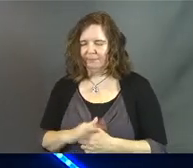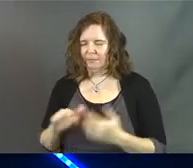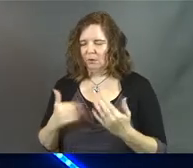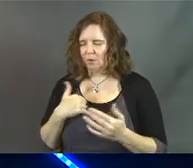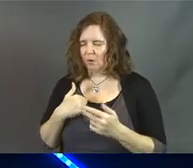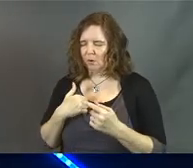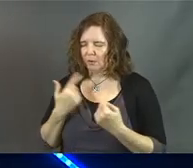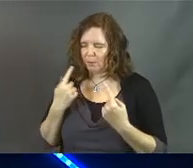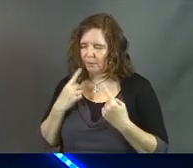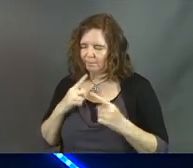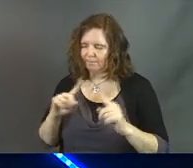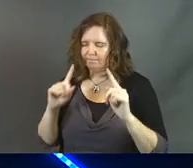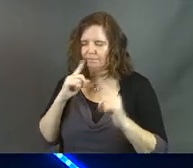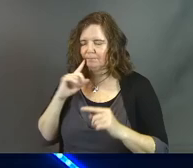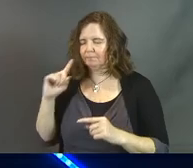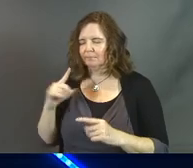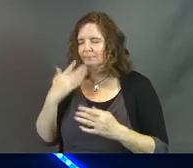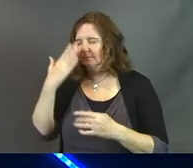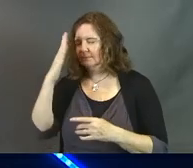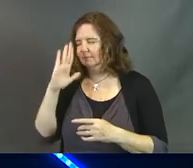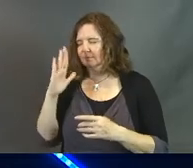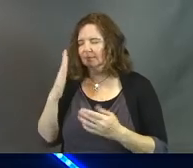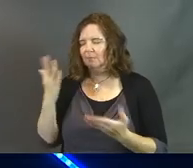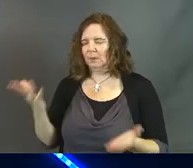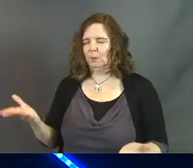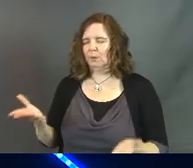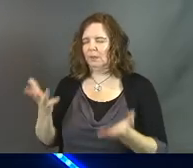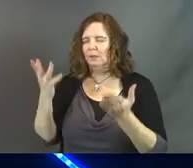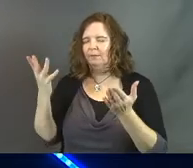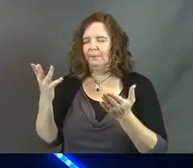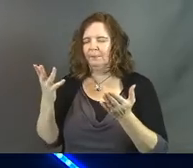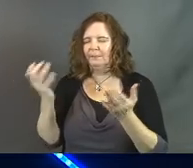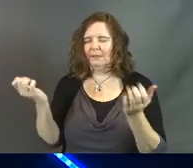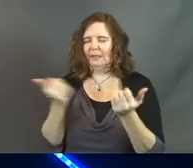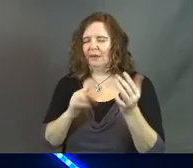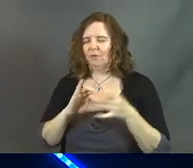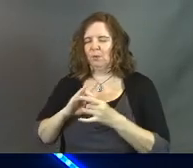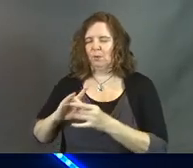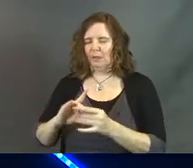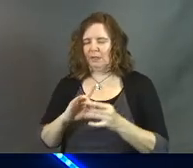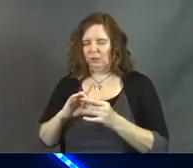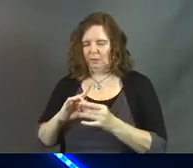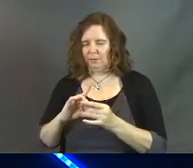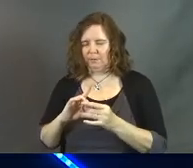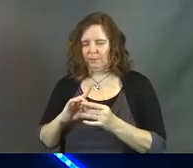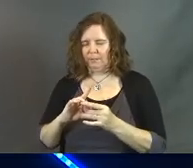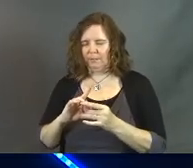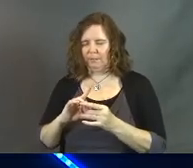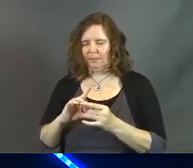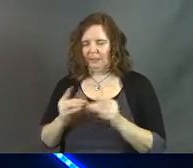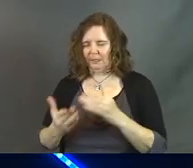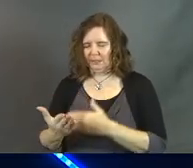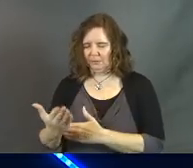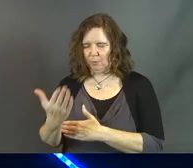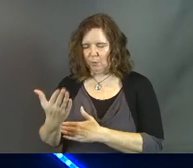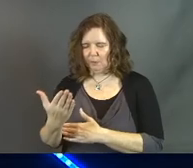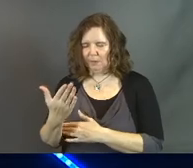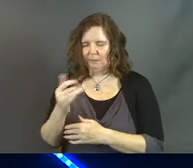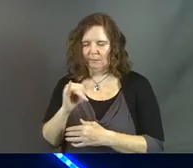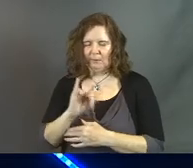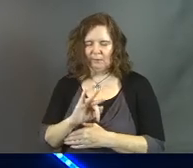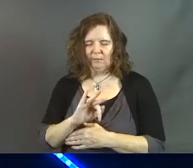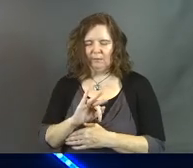all that we strive for. God, we lift up every relationship this morning. God,